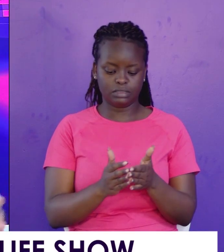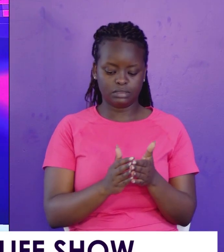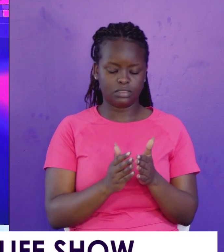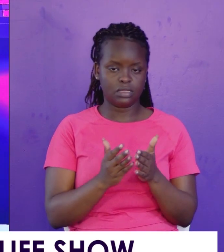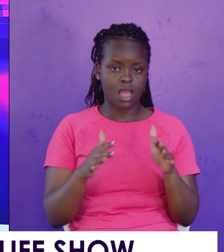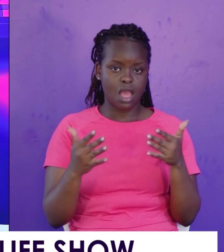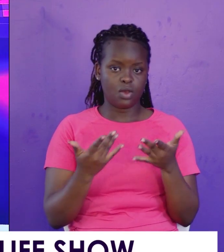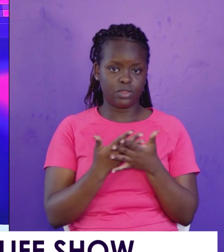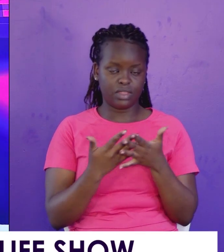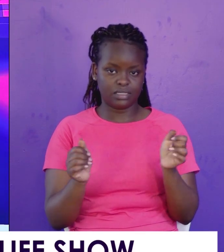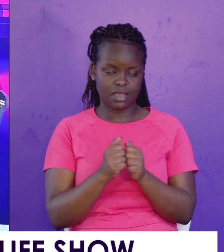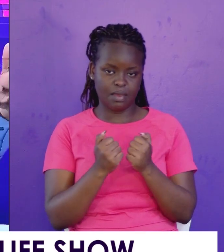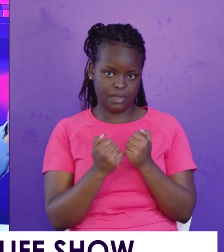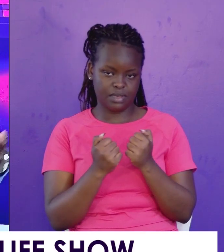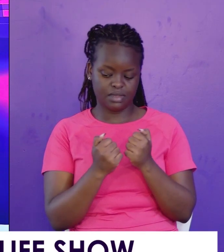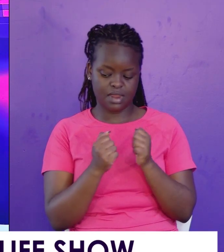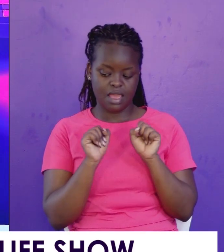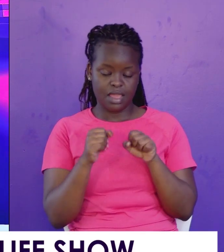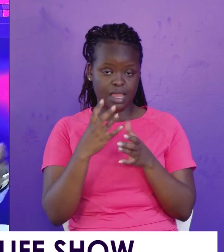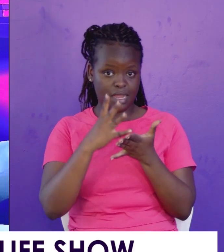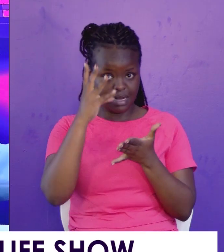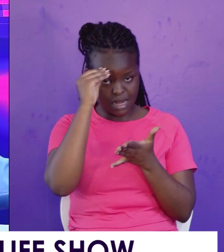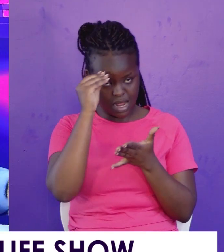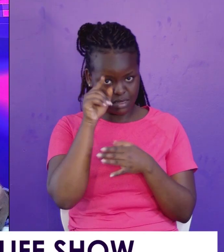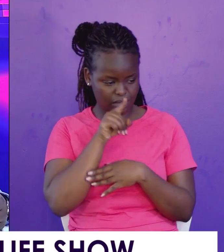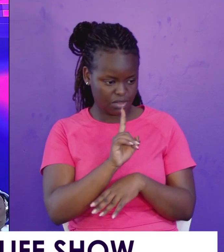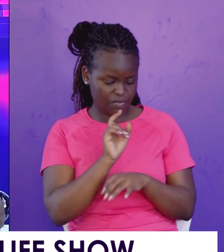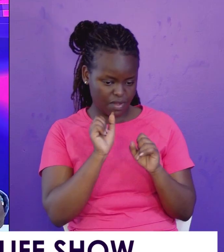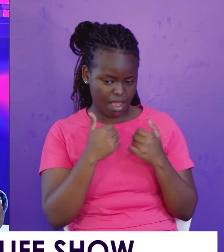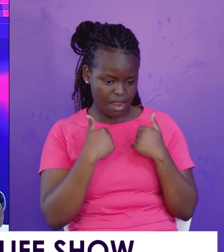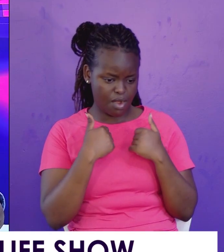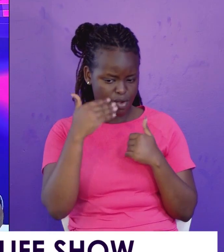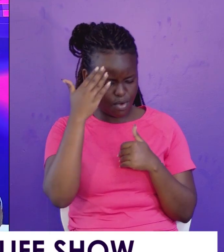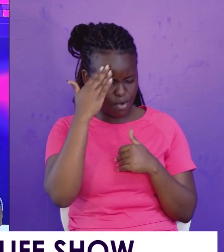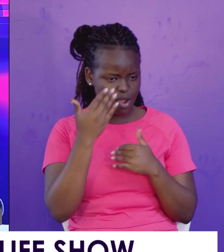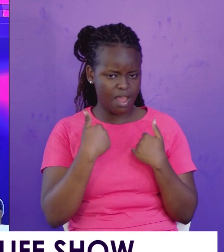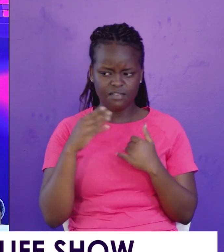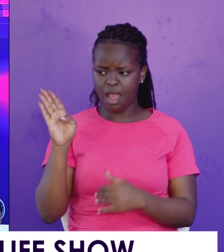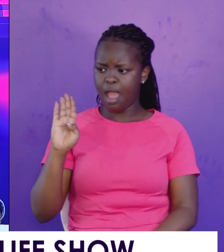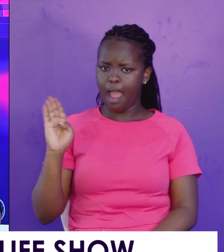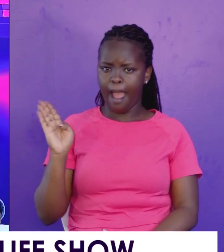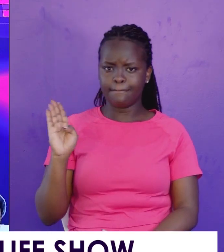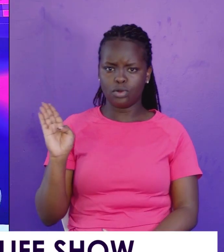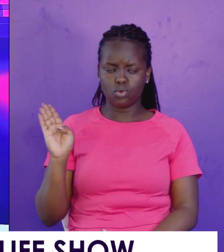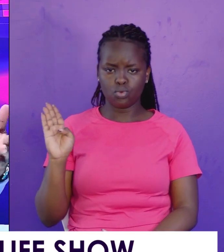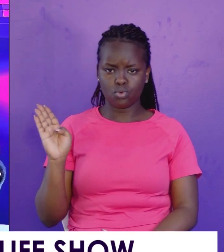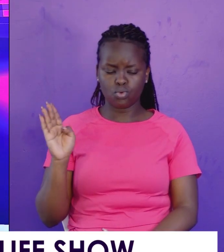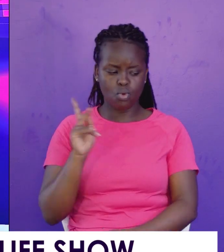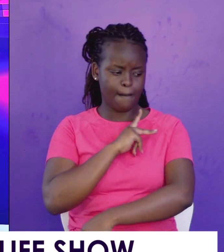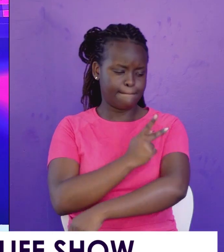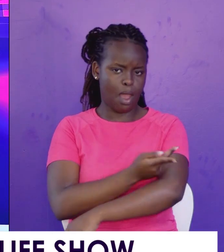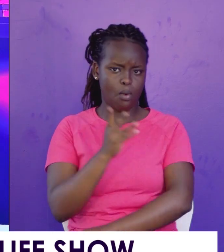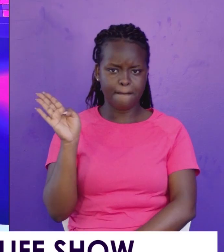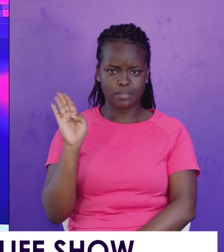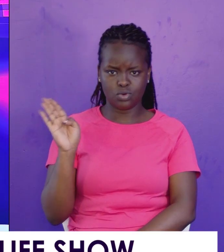things are happening. Yeah. You get to learn that even you know that there is a blue that is power blue and